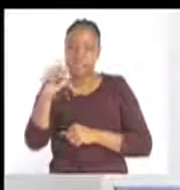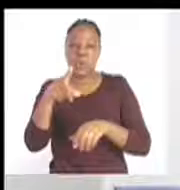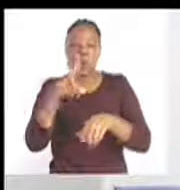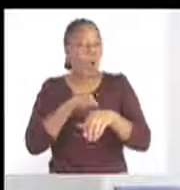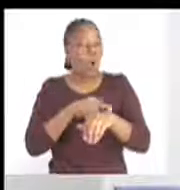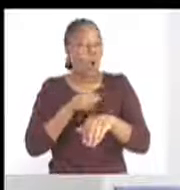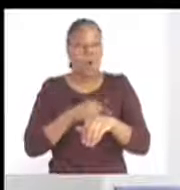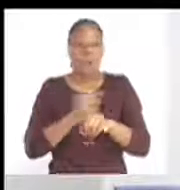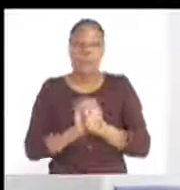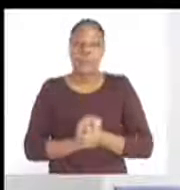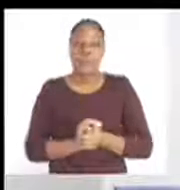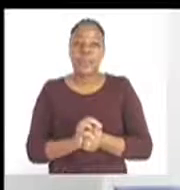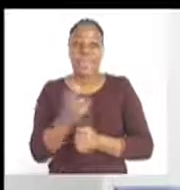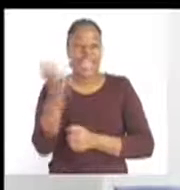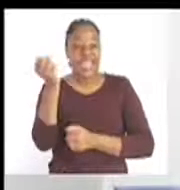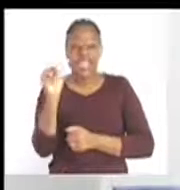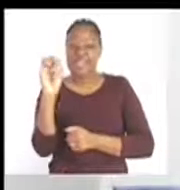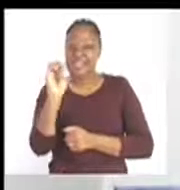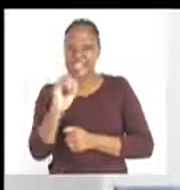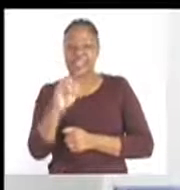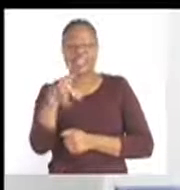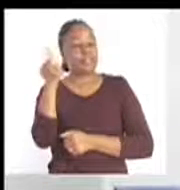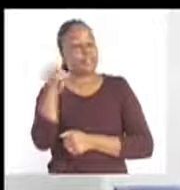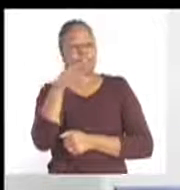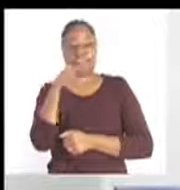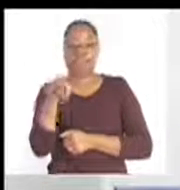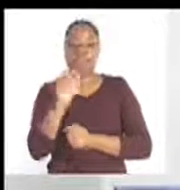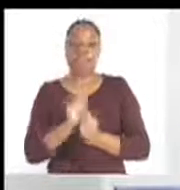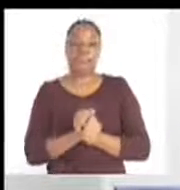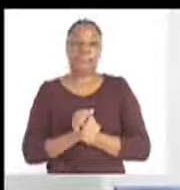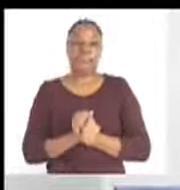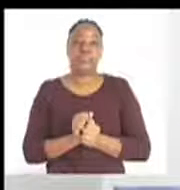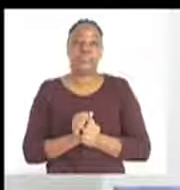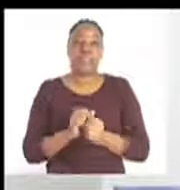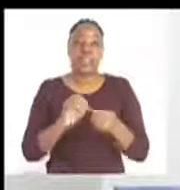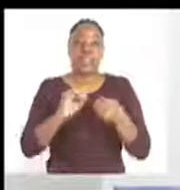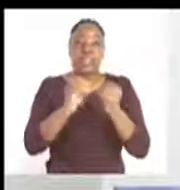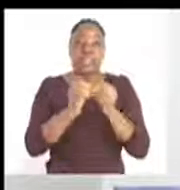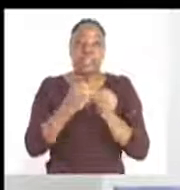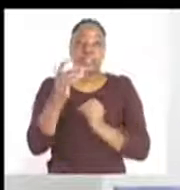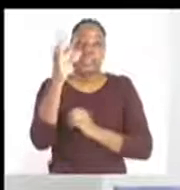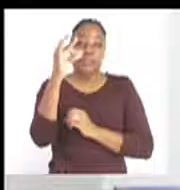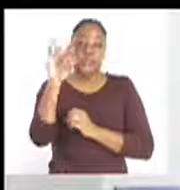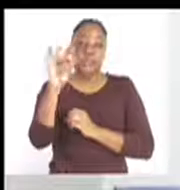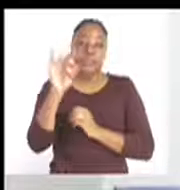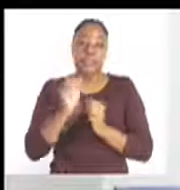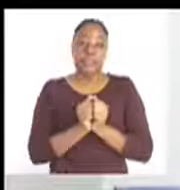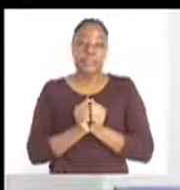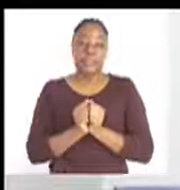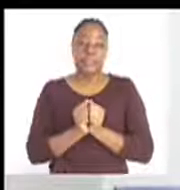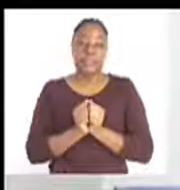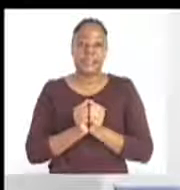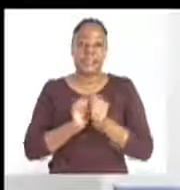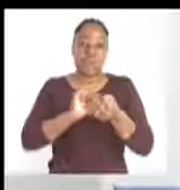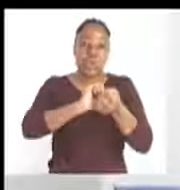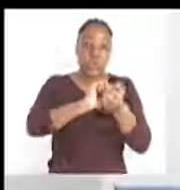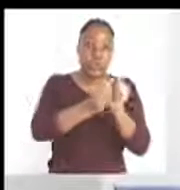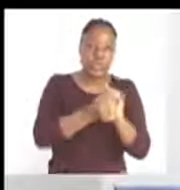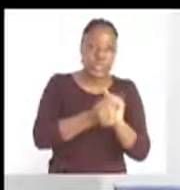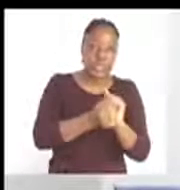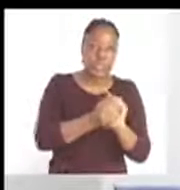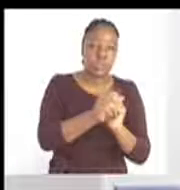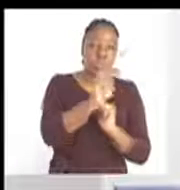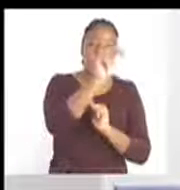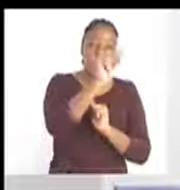is wrong. Let's take a look at number 8. Now, instead of changing it from liters to